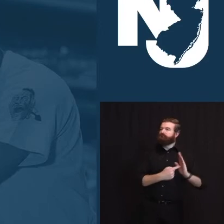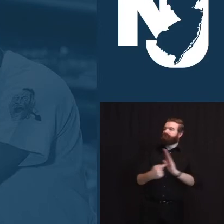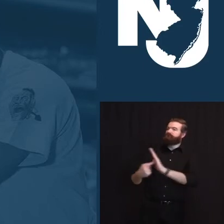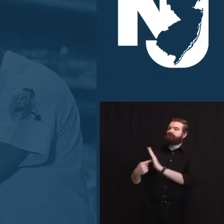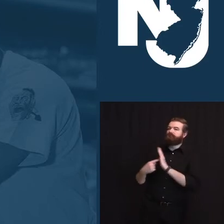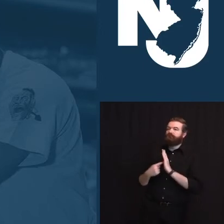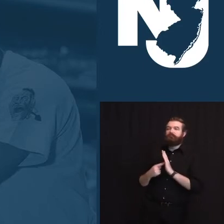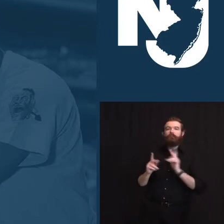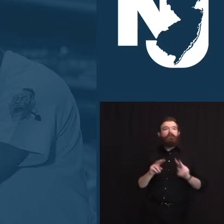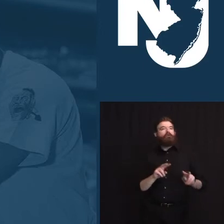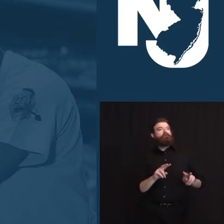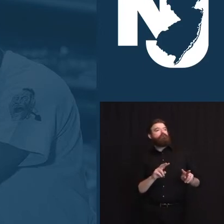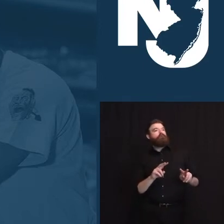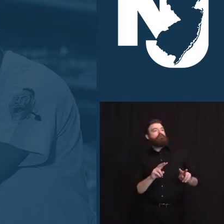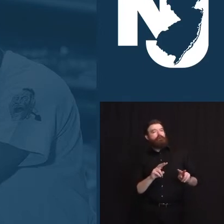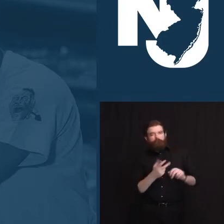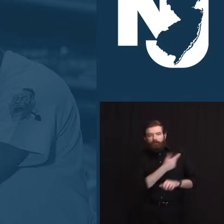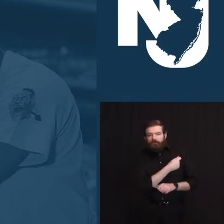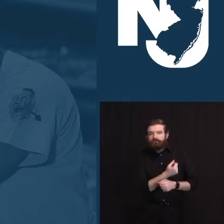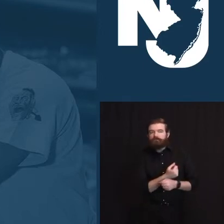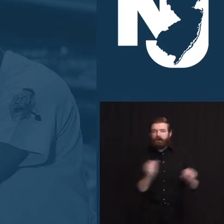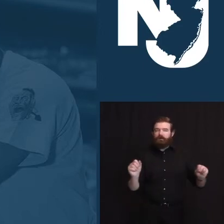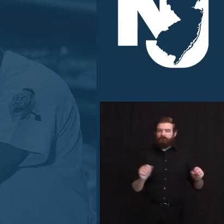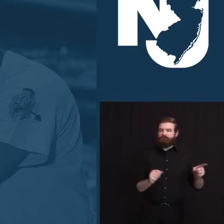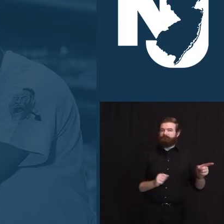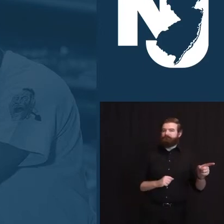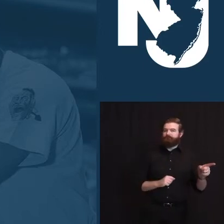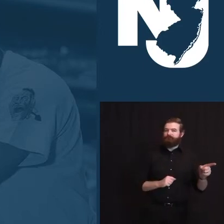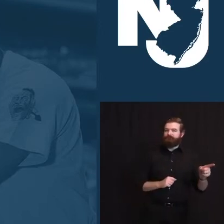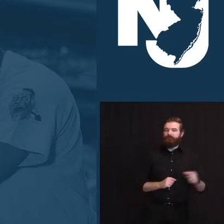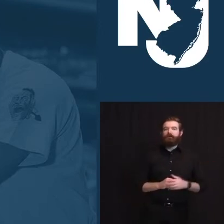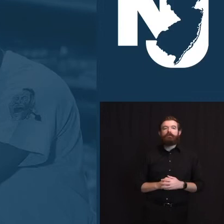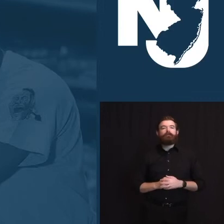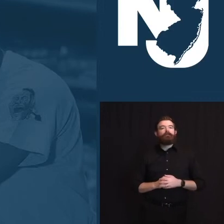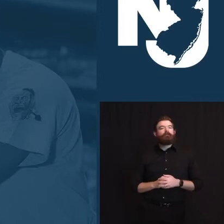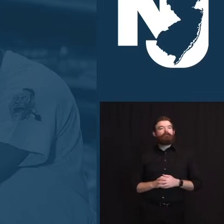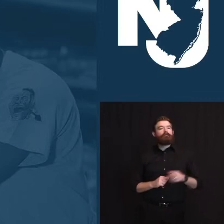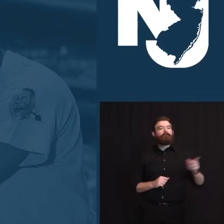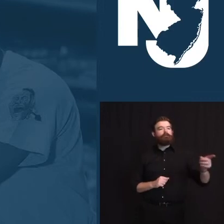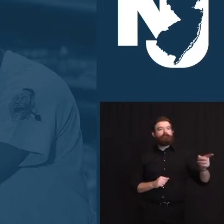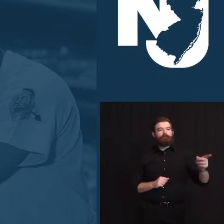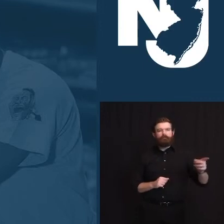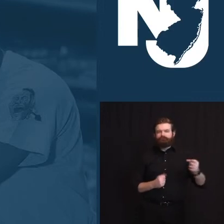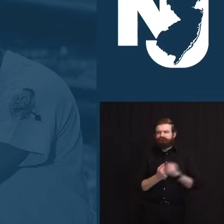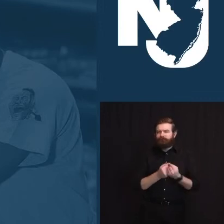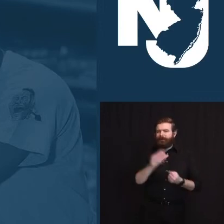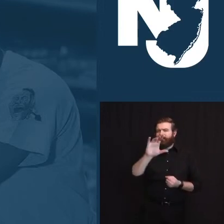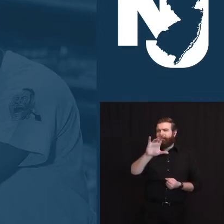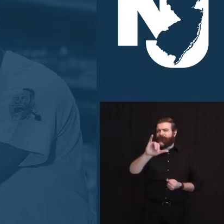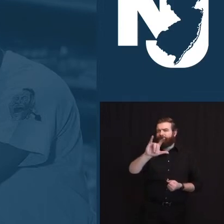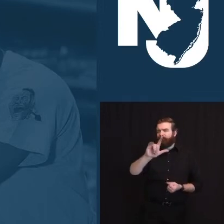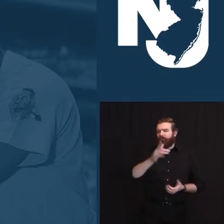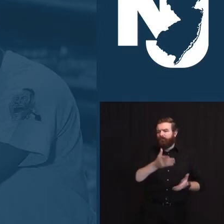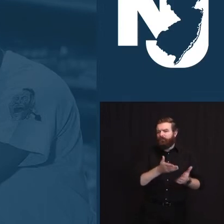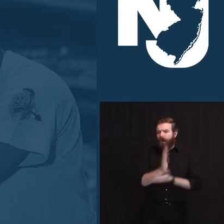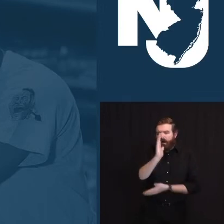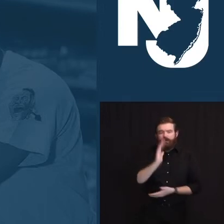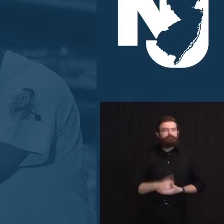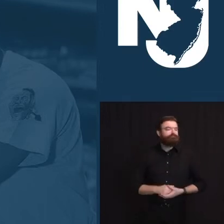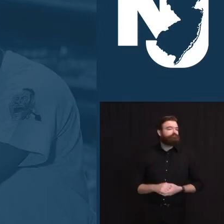and ambassador of the game. He was a champion for civil rights who day in and day out over a 23-year career that he undertook